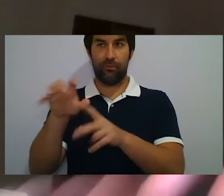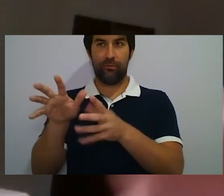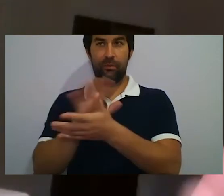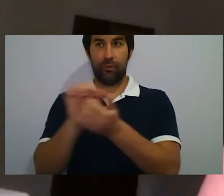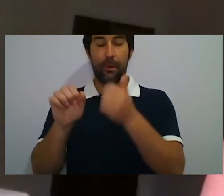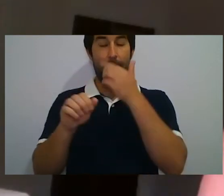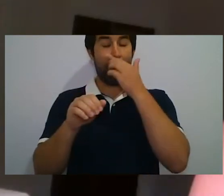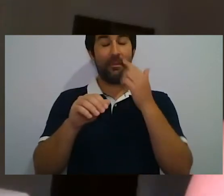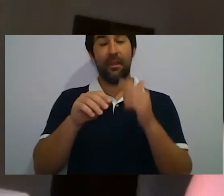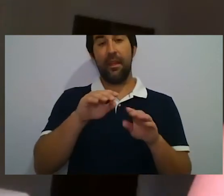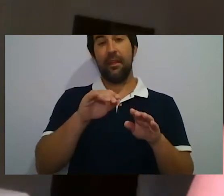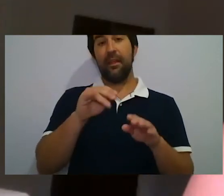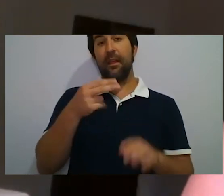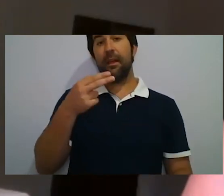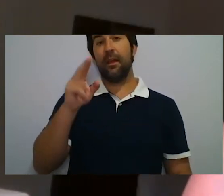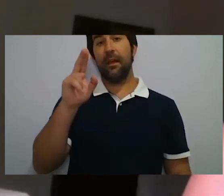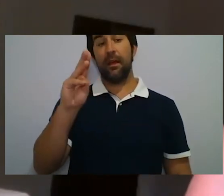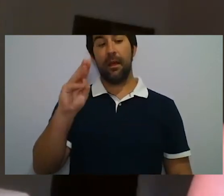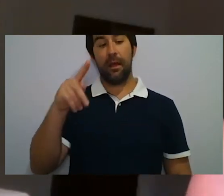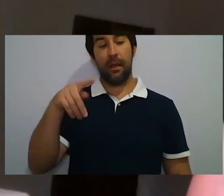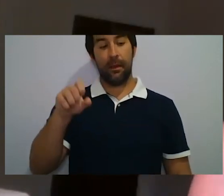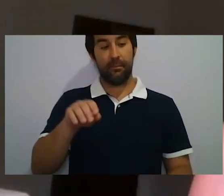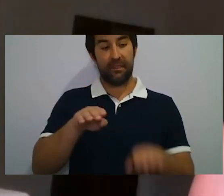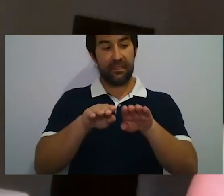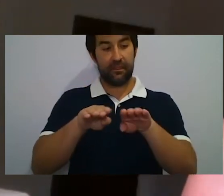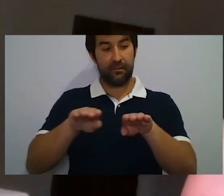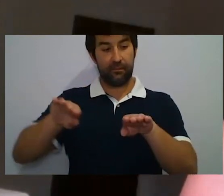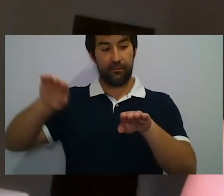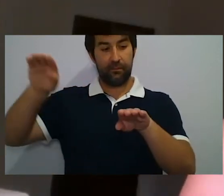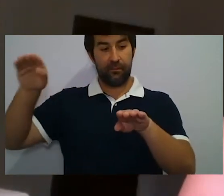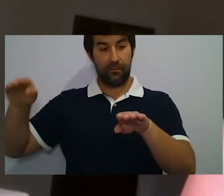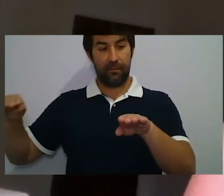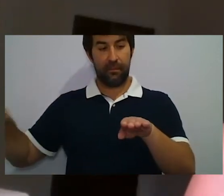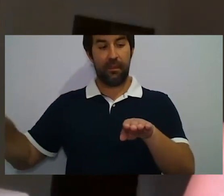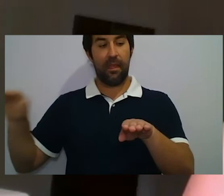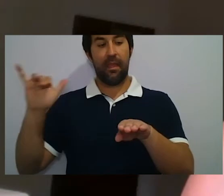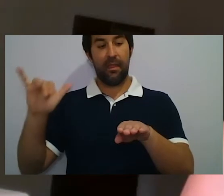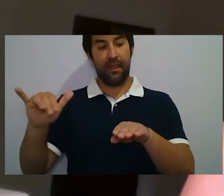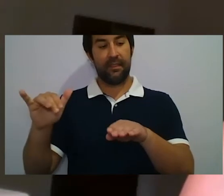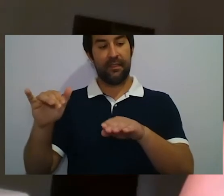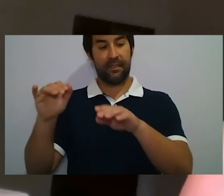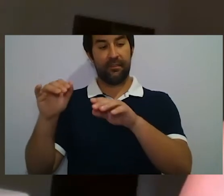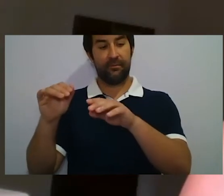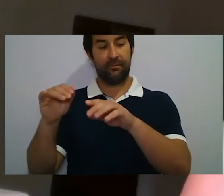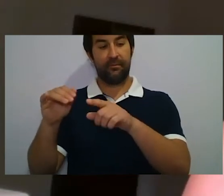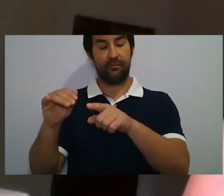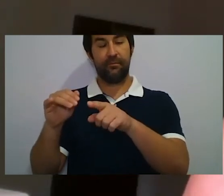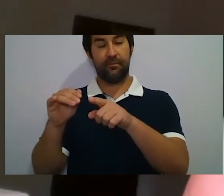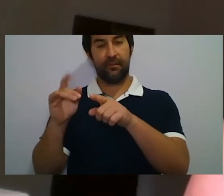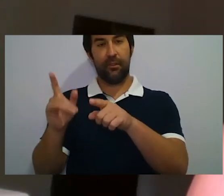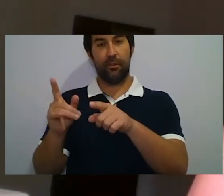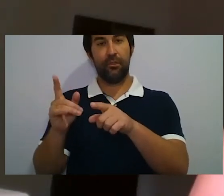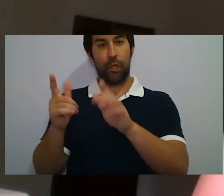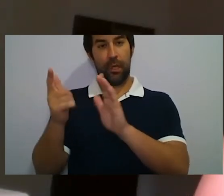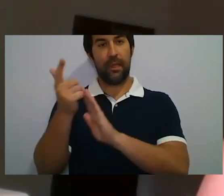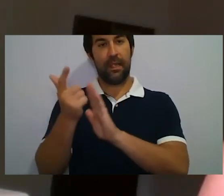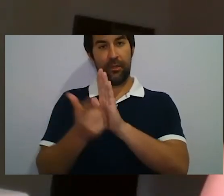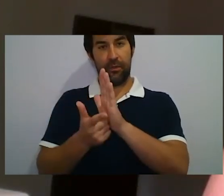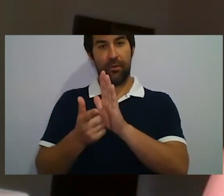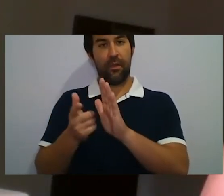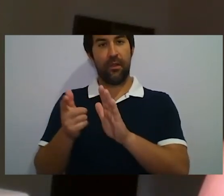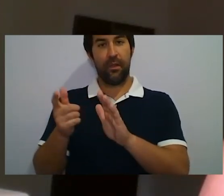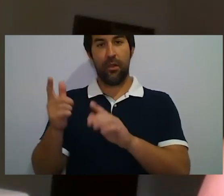that we can do here or not? Working with our sister agencies, such as the Department of City Planning, and then